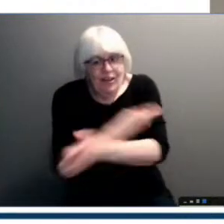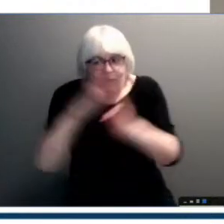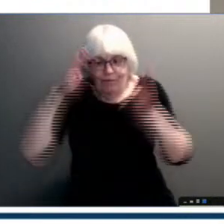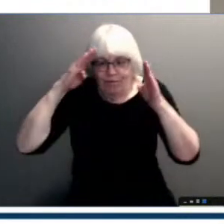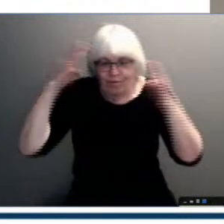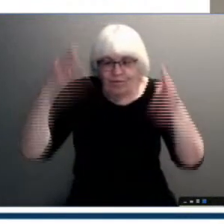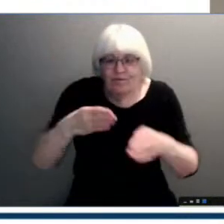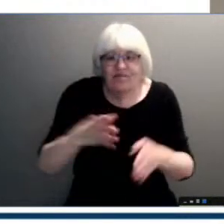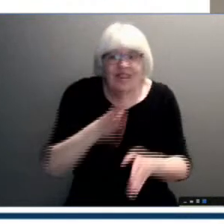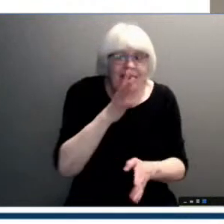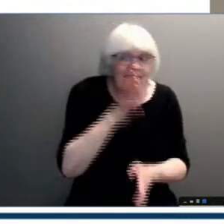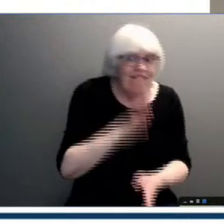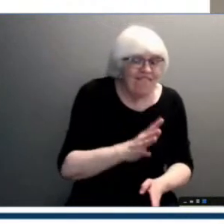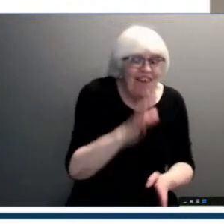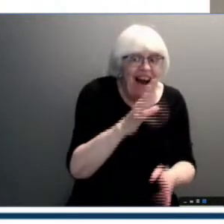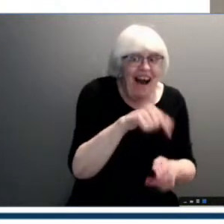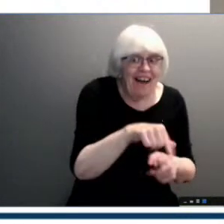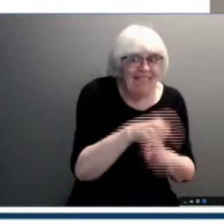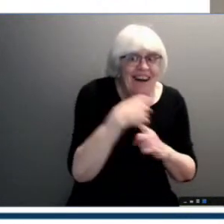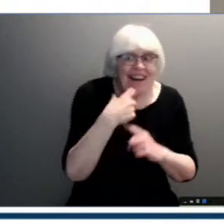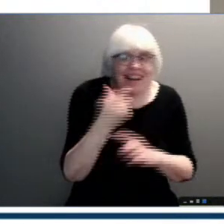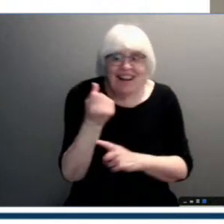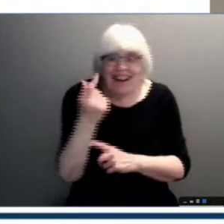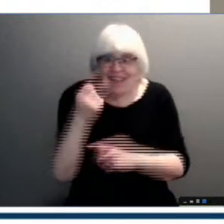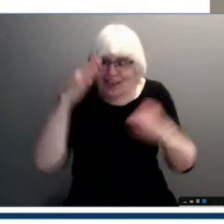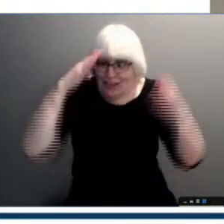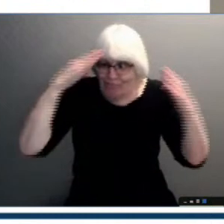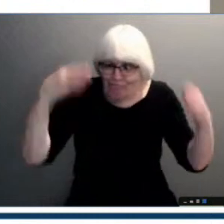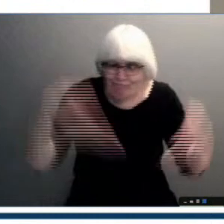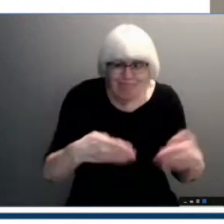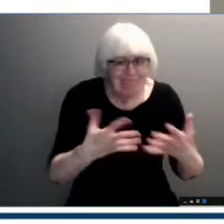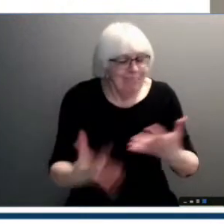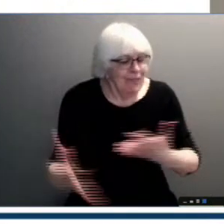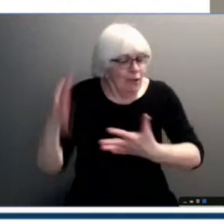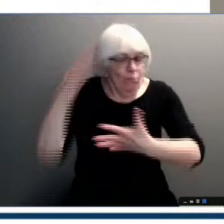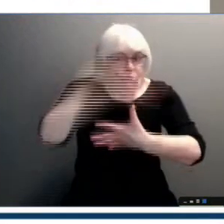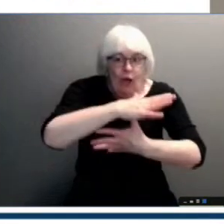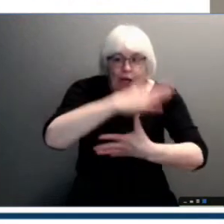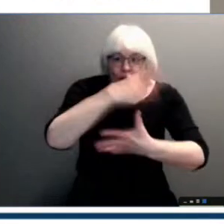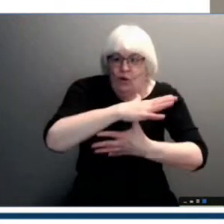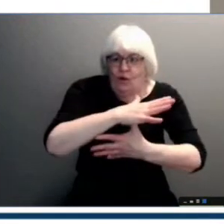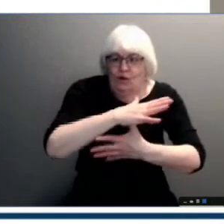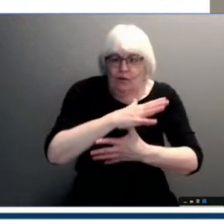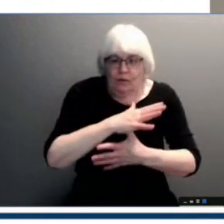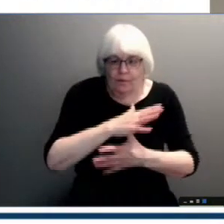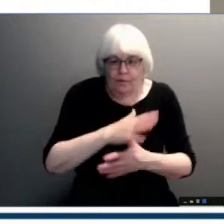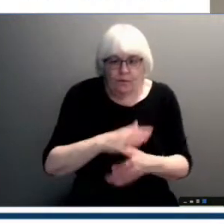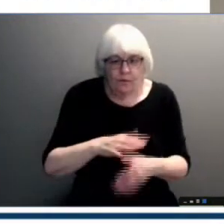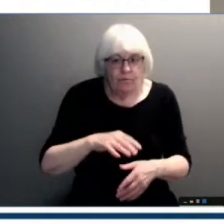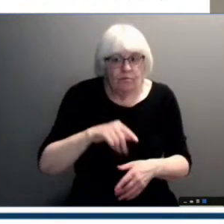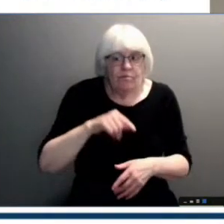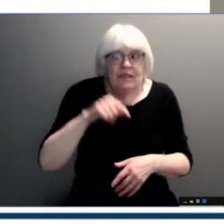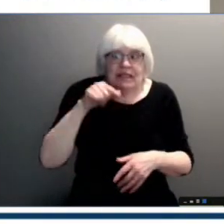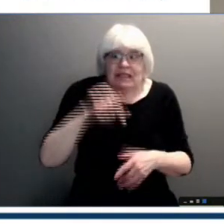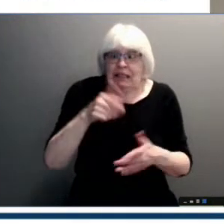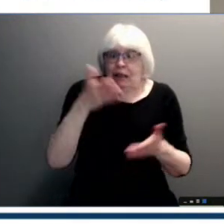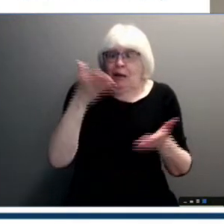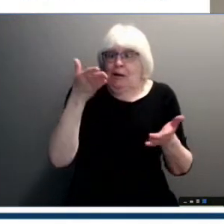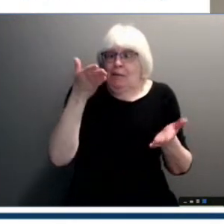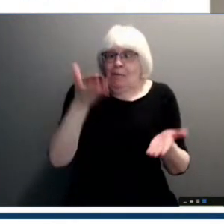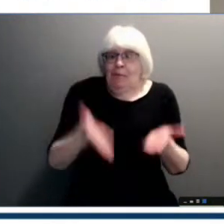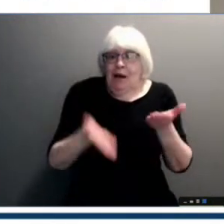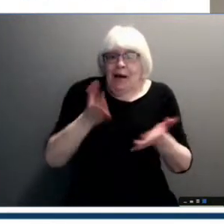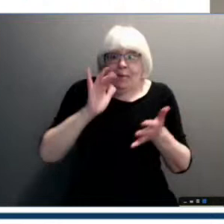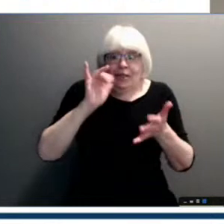expect that in early to mid-January, we'll be able to start those who are now 50 to 59. We'll be able to start making